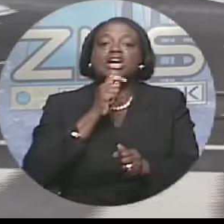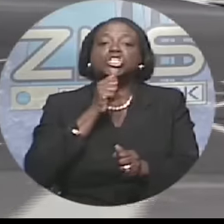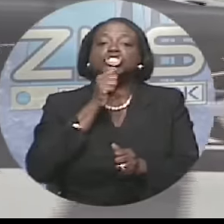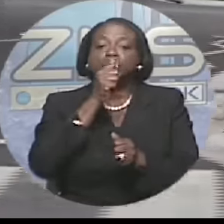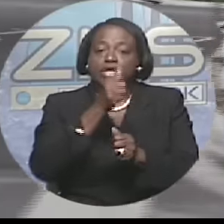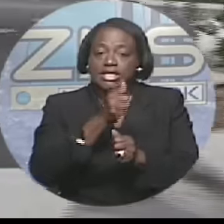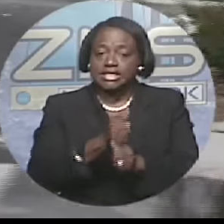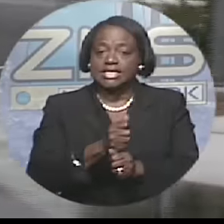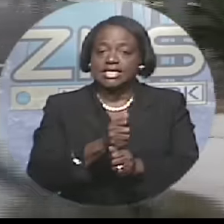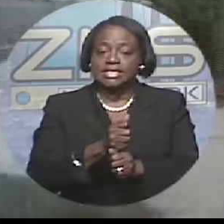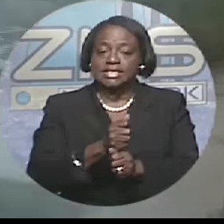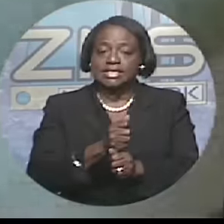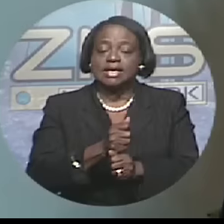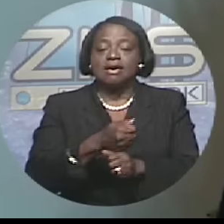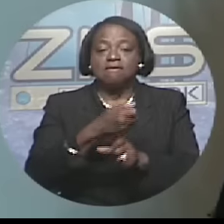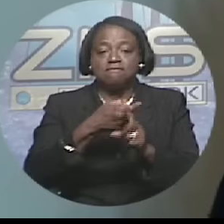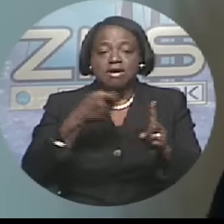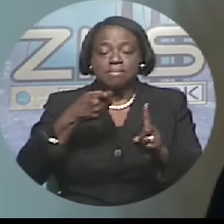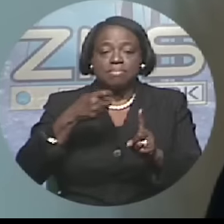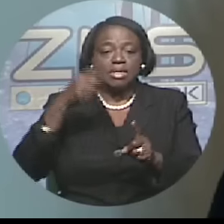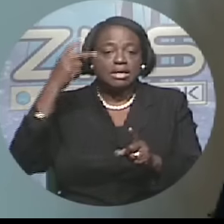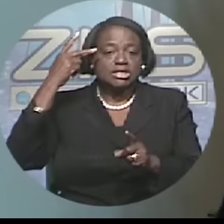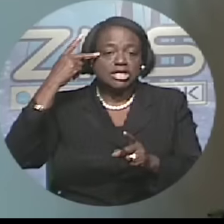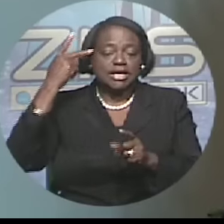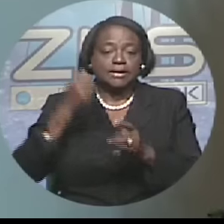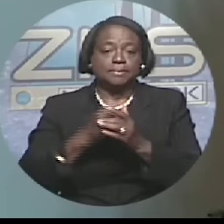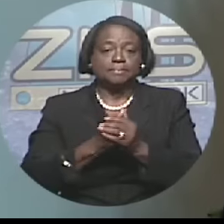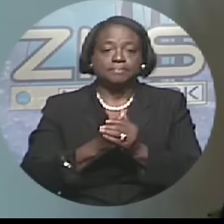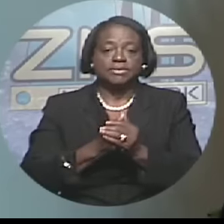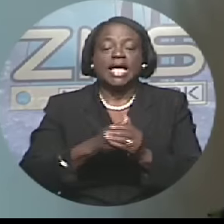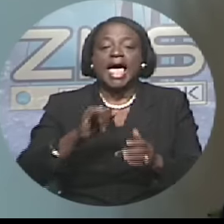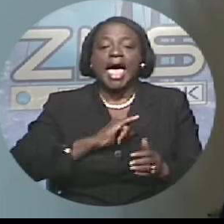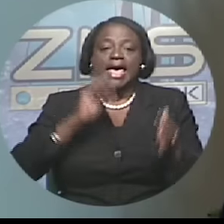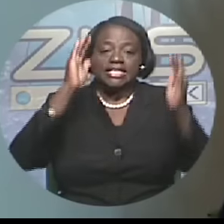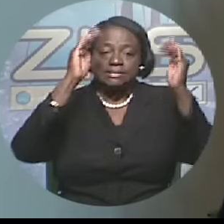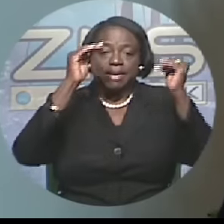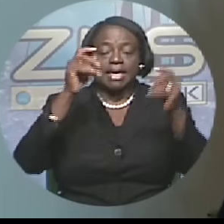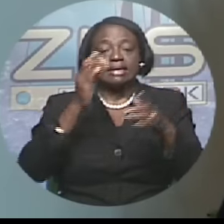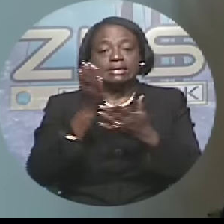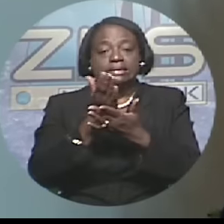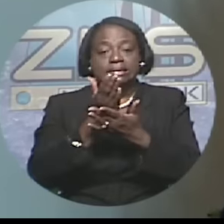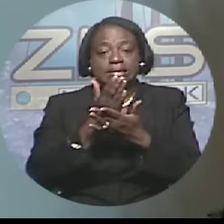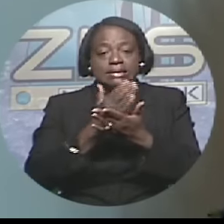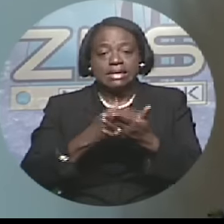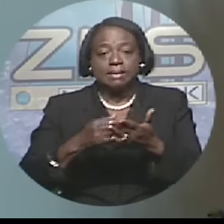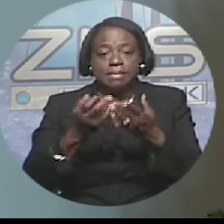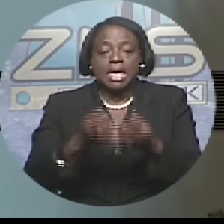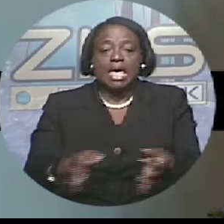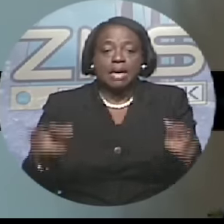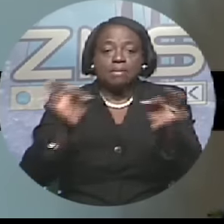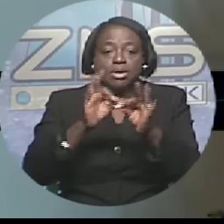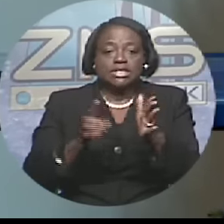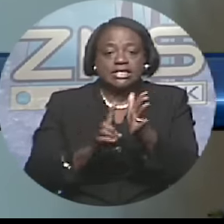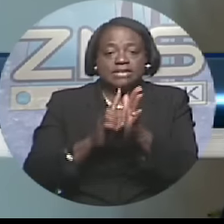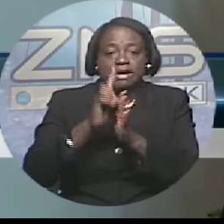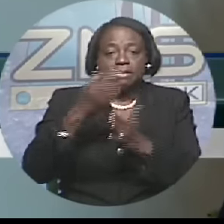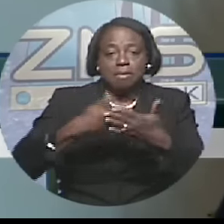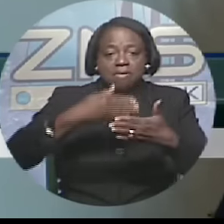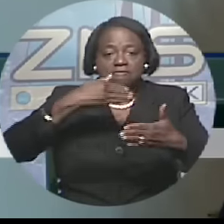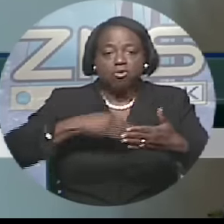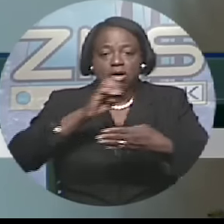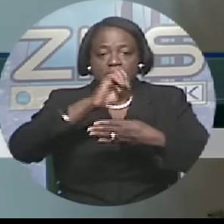resort. I expect some significant development before the end of